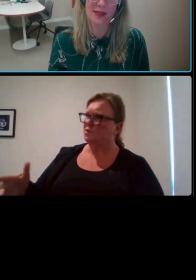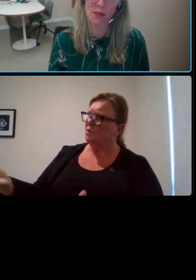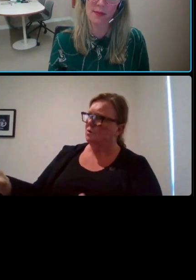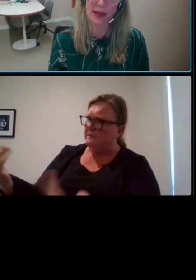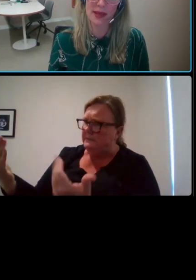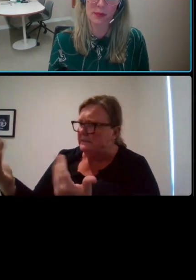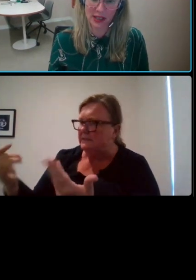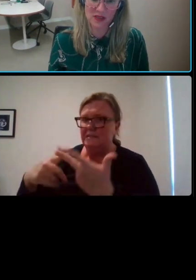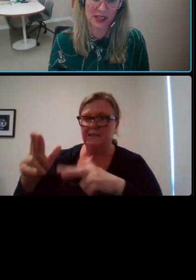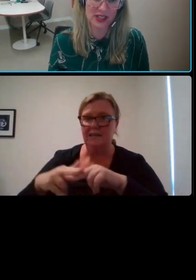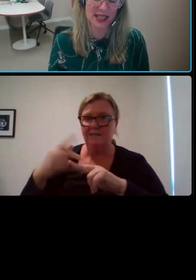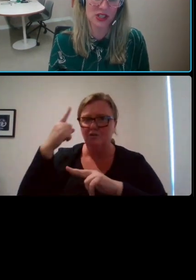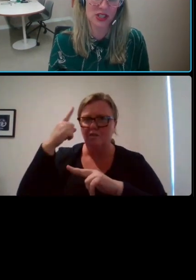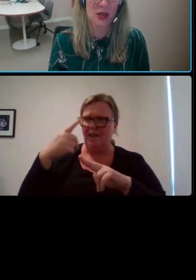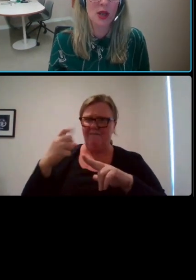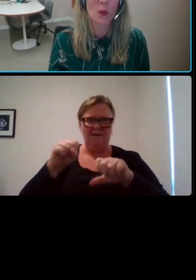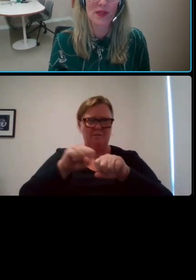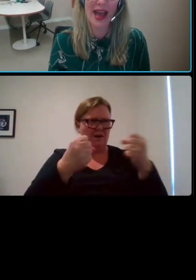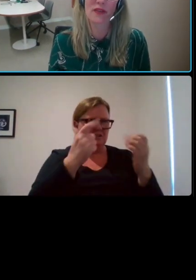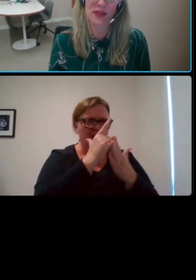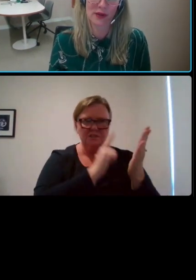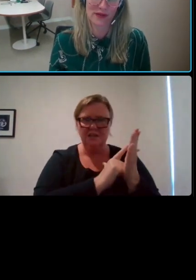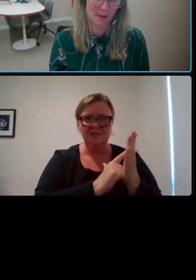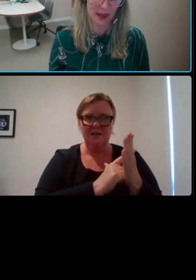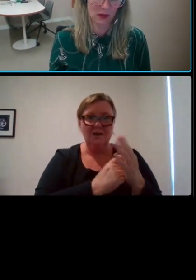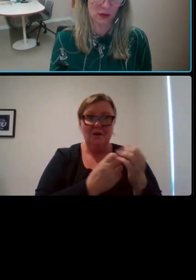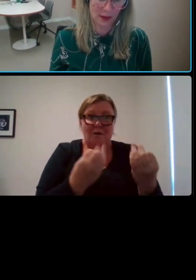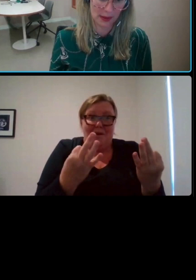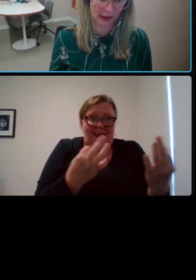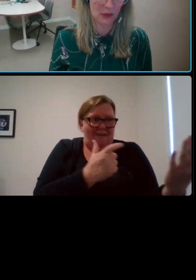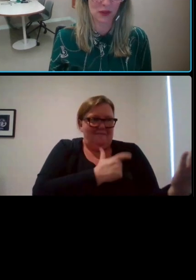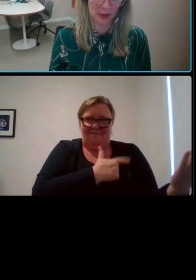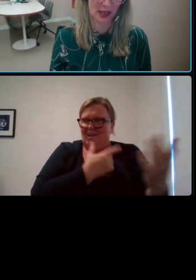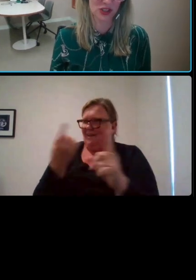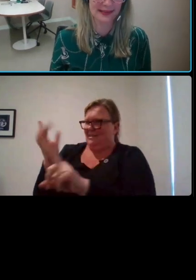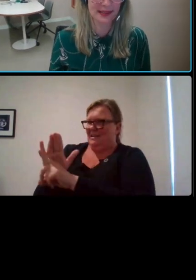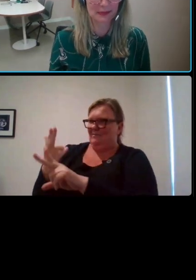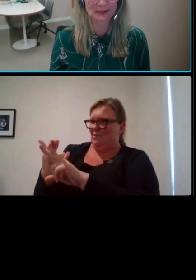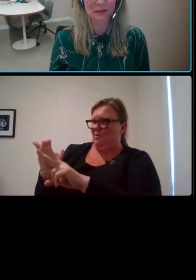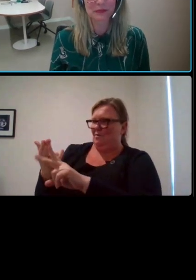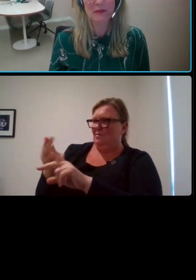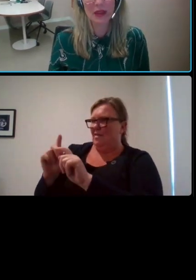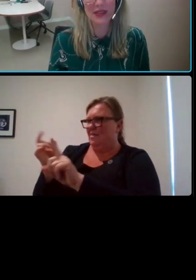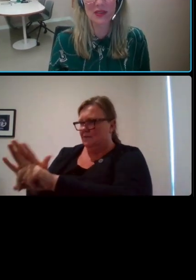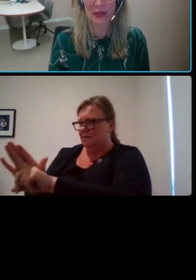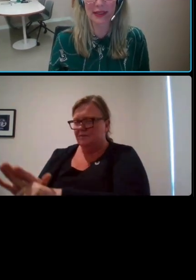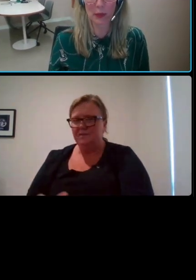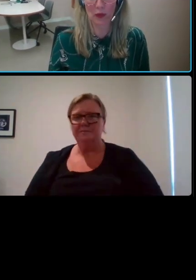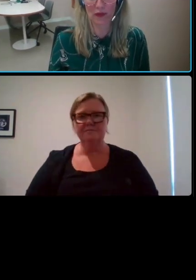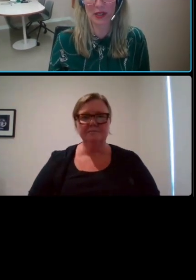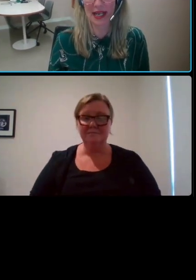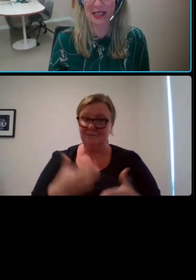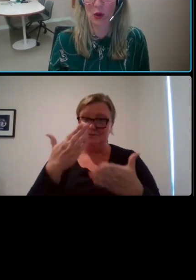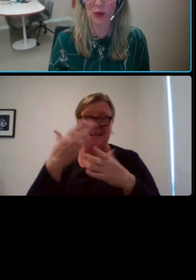they think that there might be a breach of legislation without fear of there being repercussions. This is